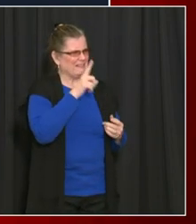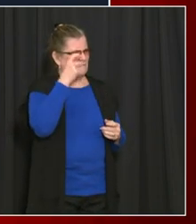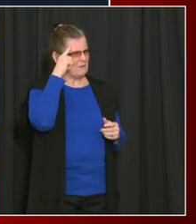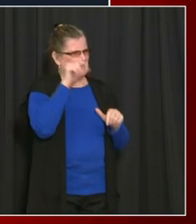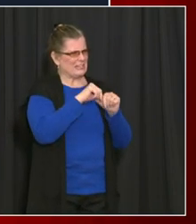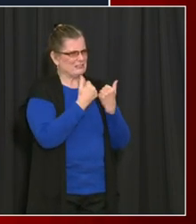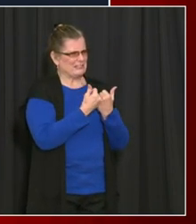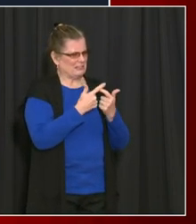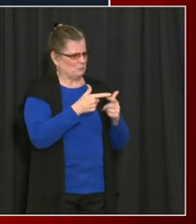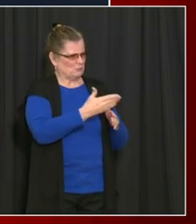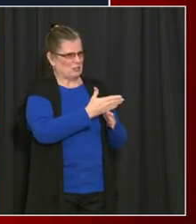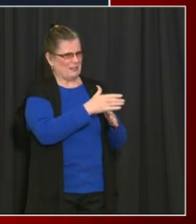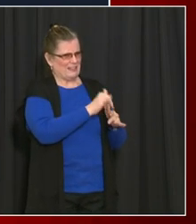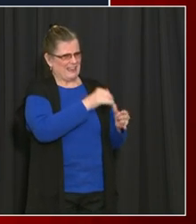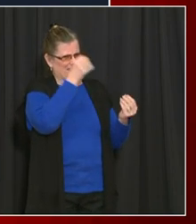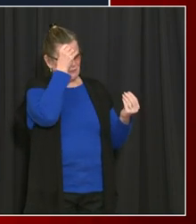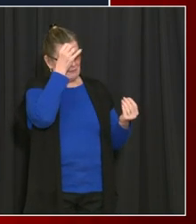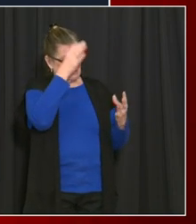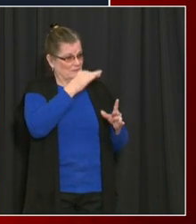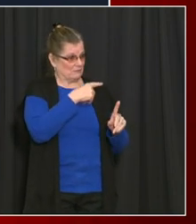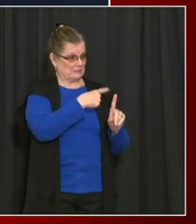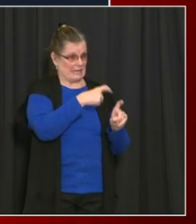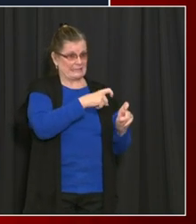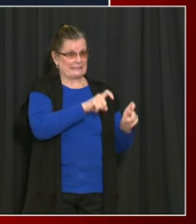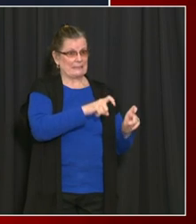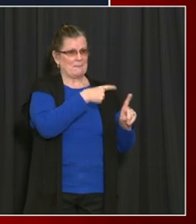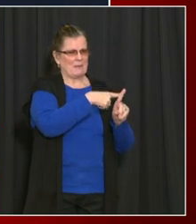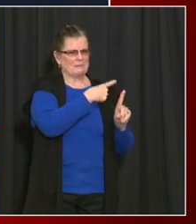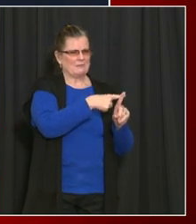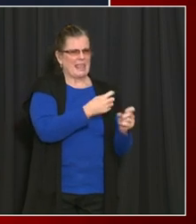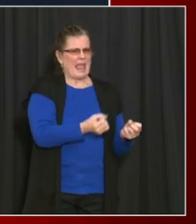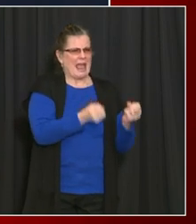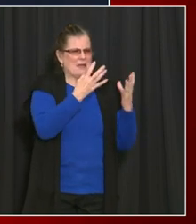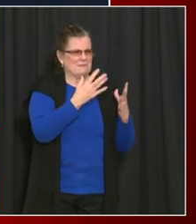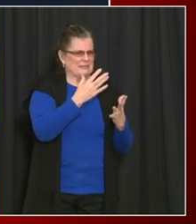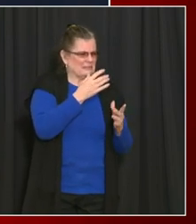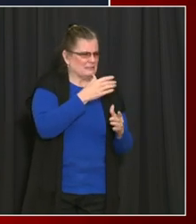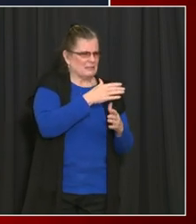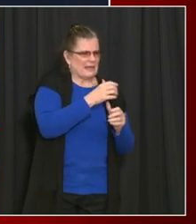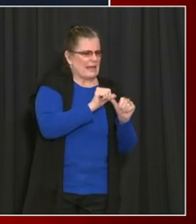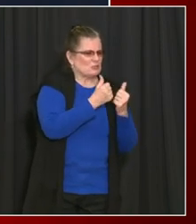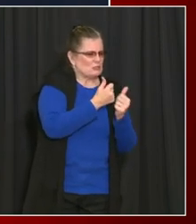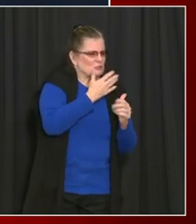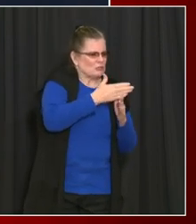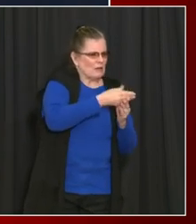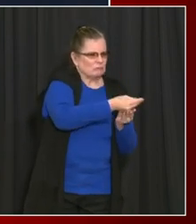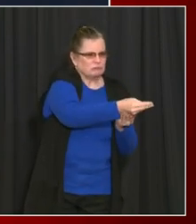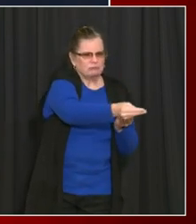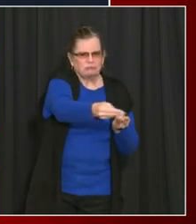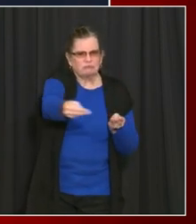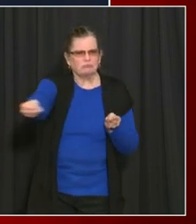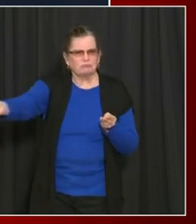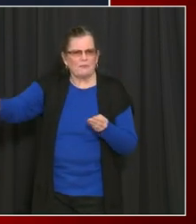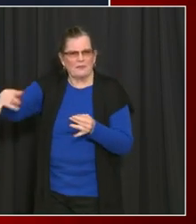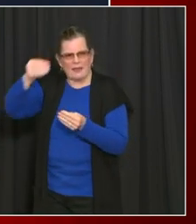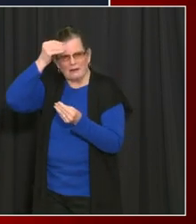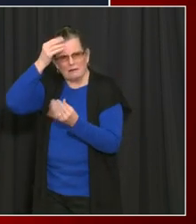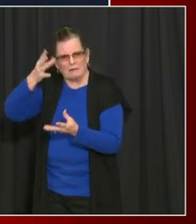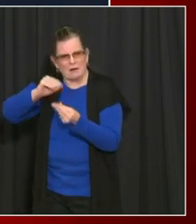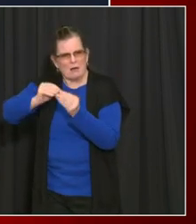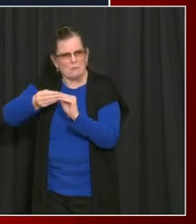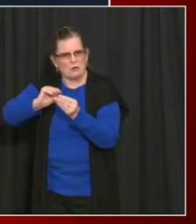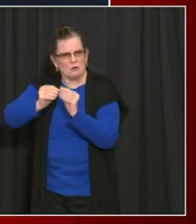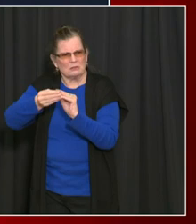district tests positive, how many agencies do you share that information with? And do you share it with the out-of-state people